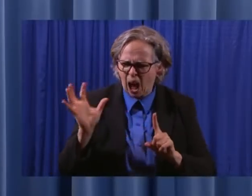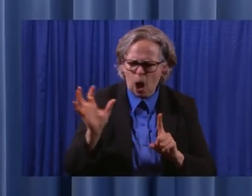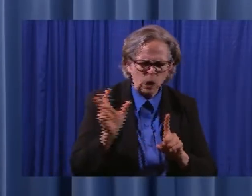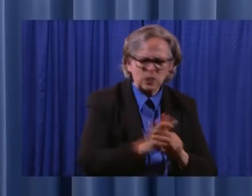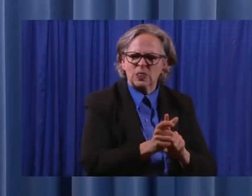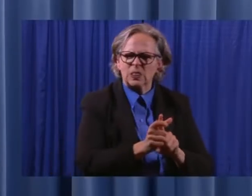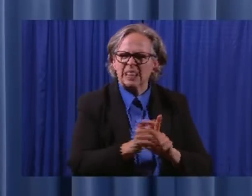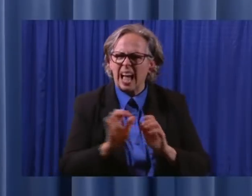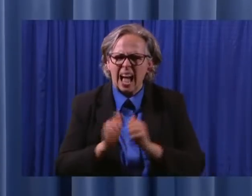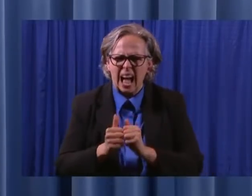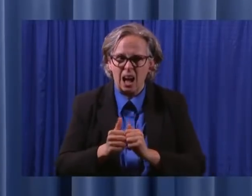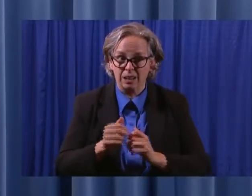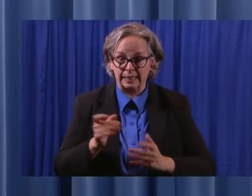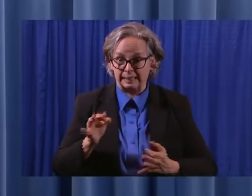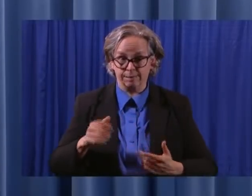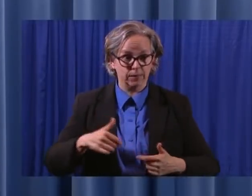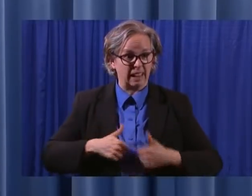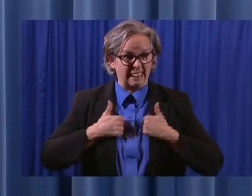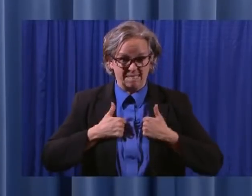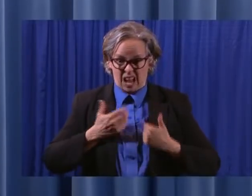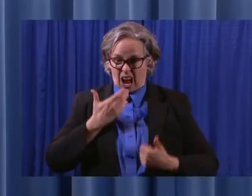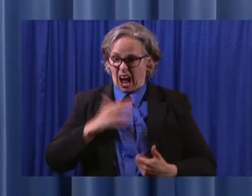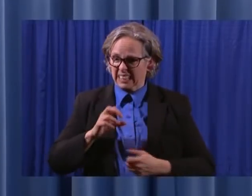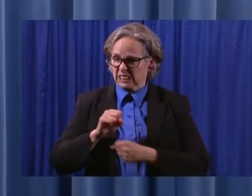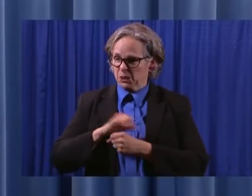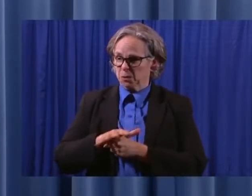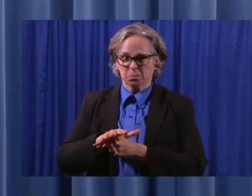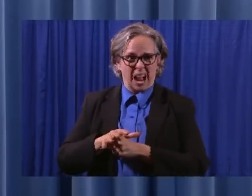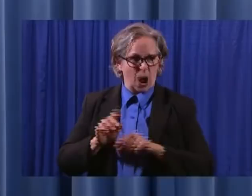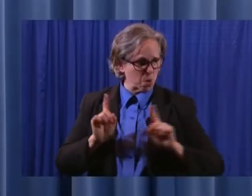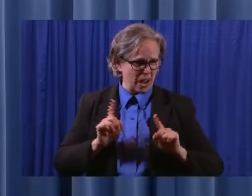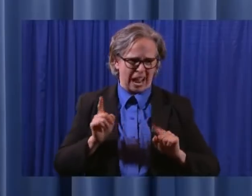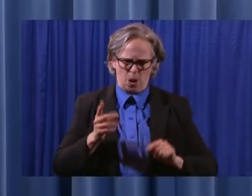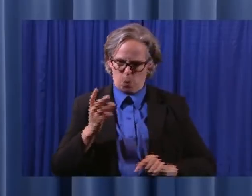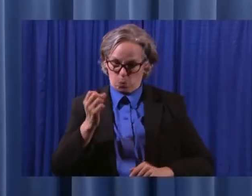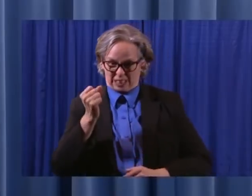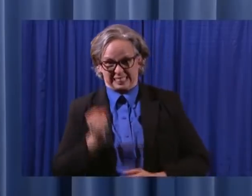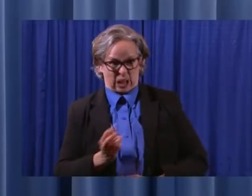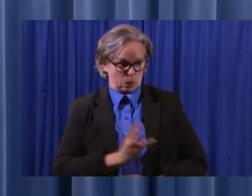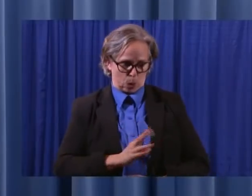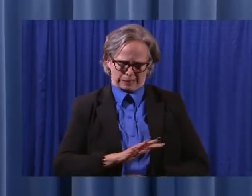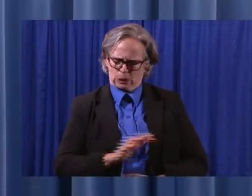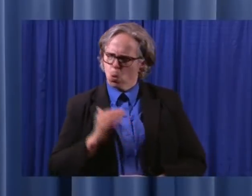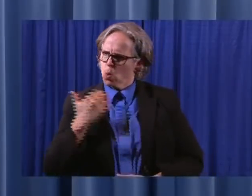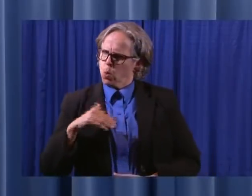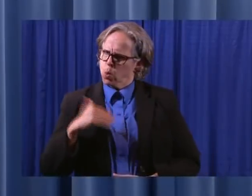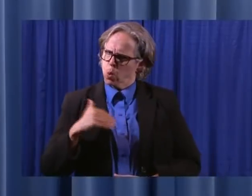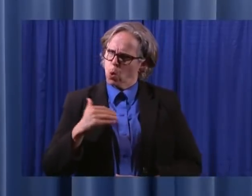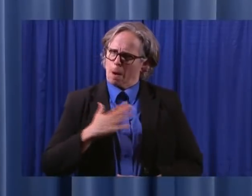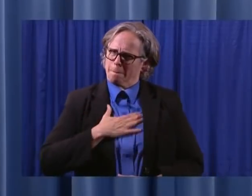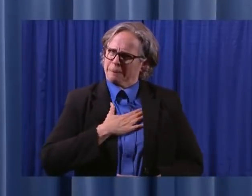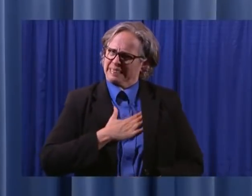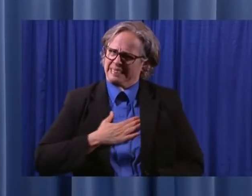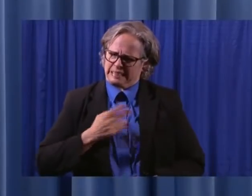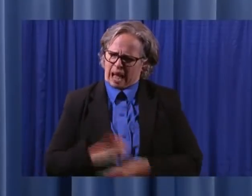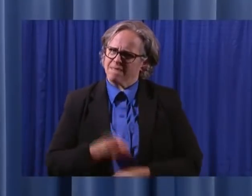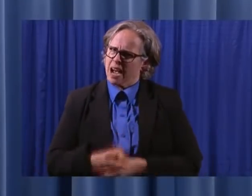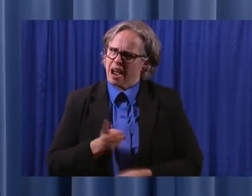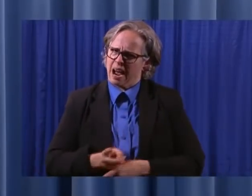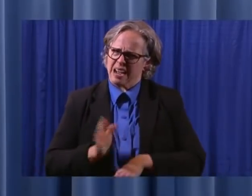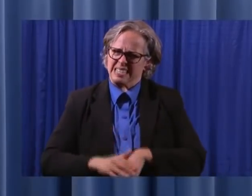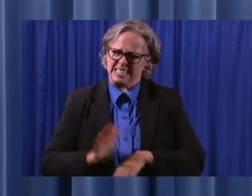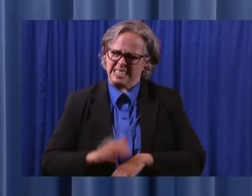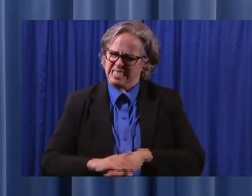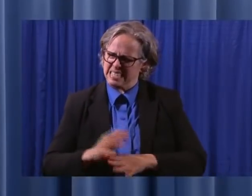spread. If more and more people, when these pop-up sites go and they get tests, this is look, it's the right thing to do.